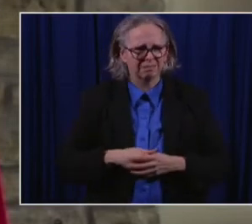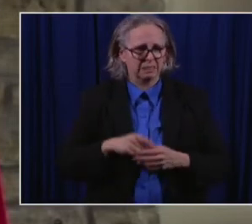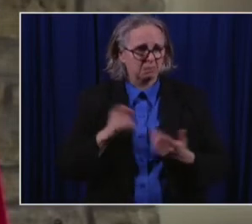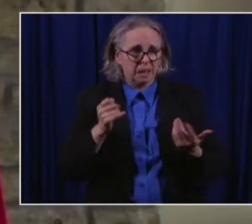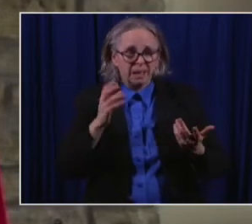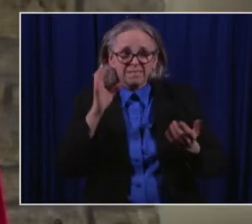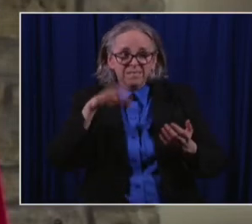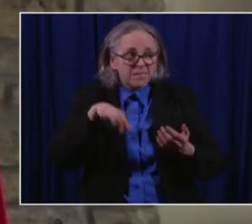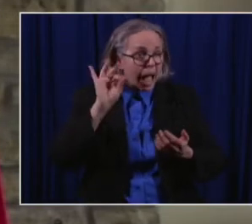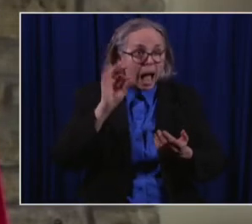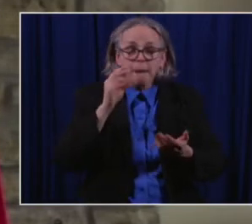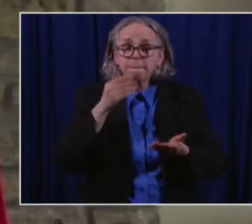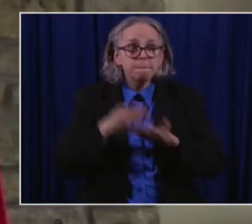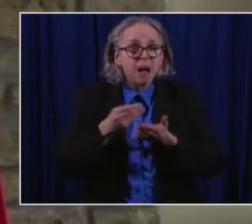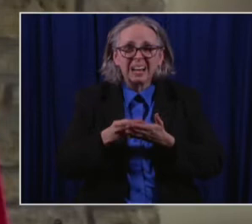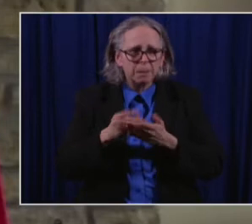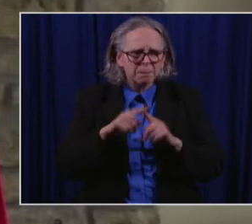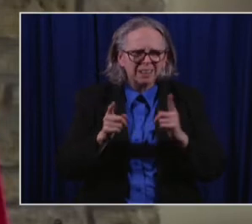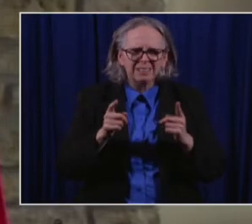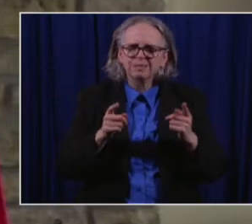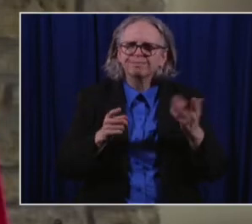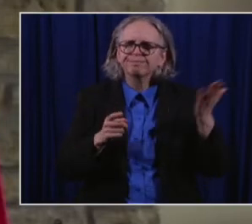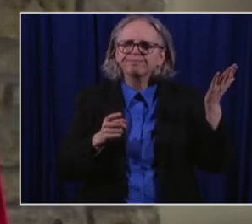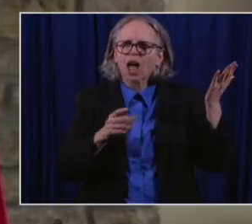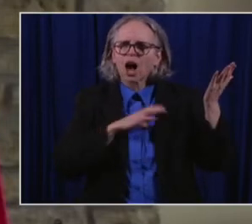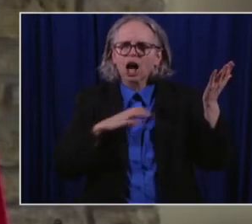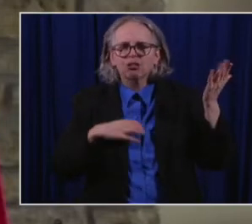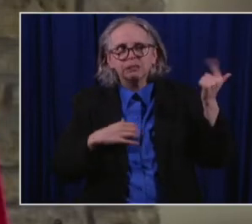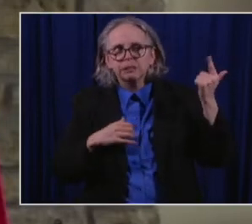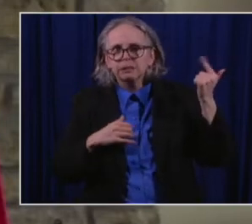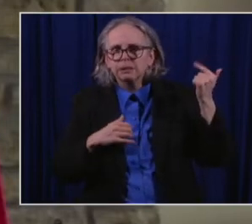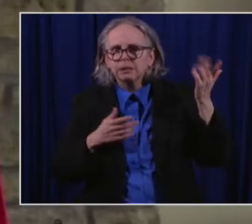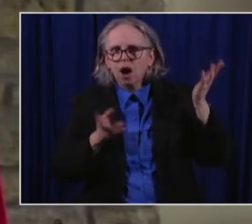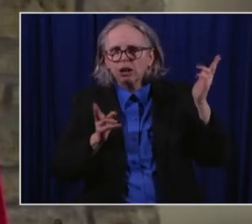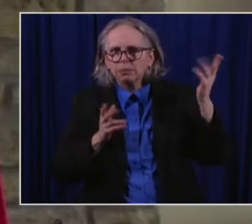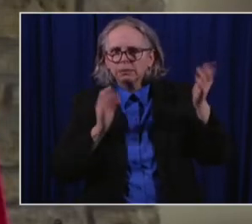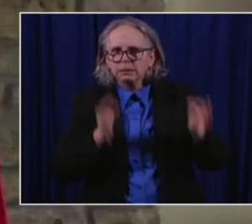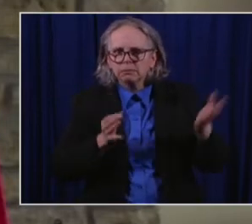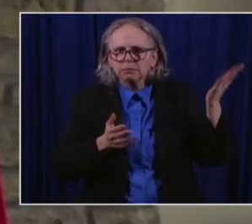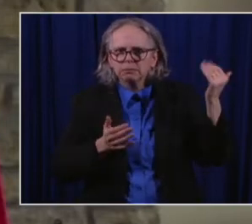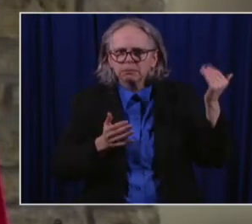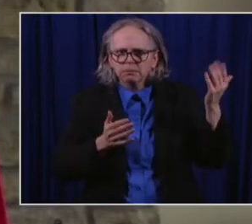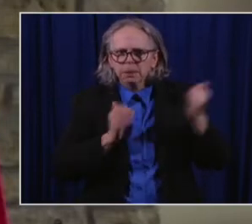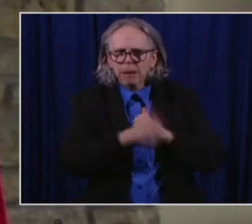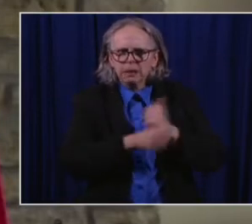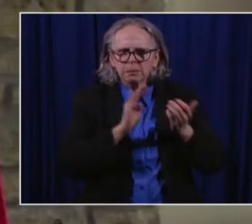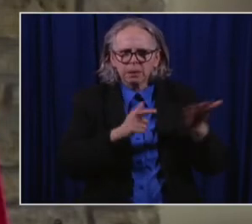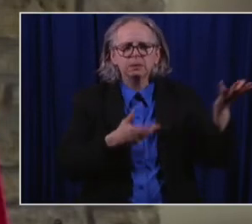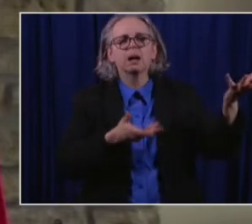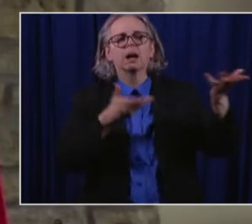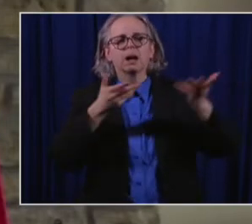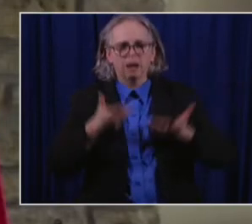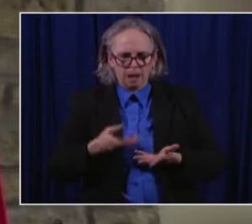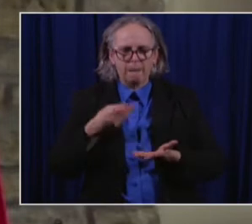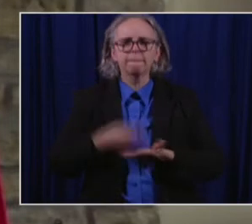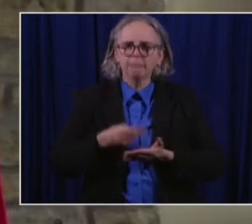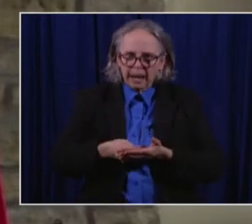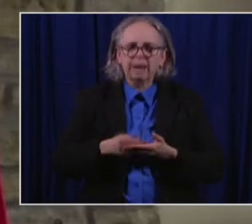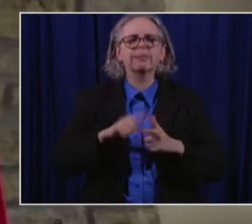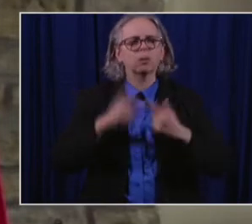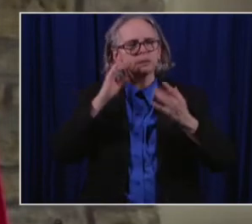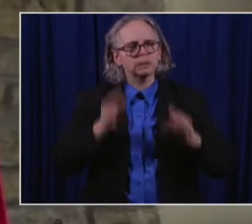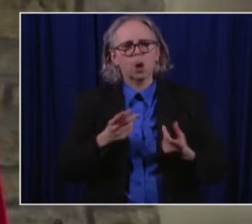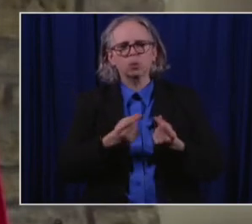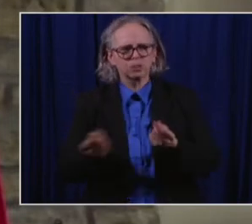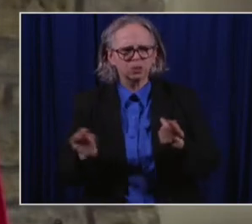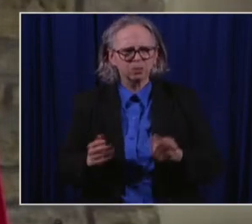is going to do, which way they're moving on this, there's possibilities that we would be able to do some other things. And if I could follow up on that,